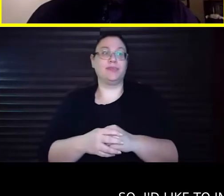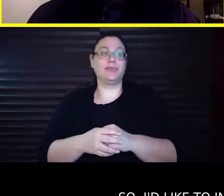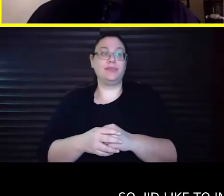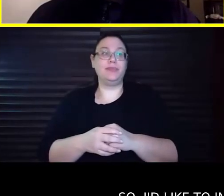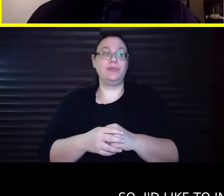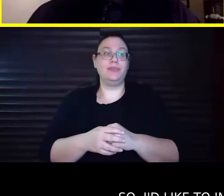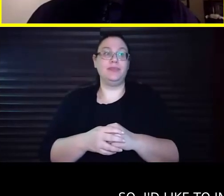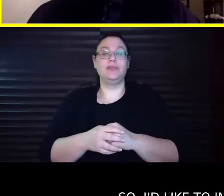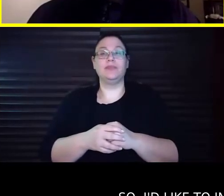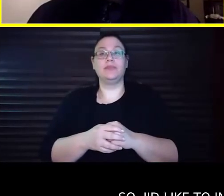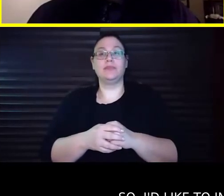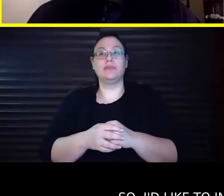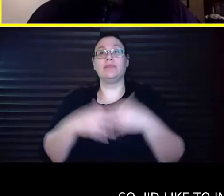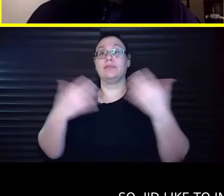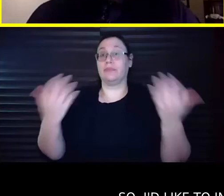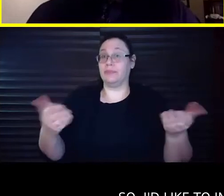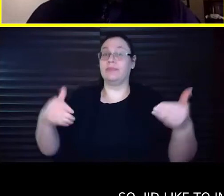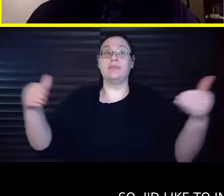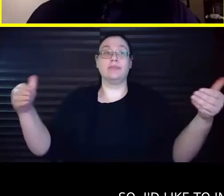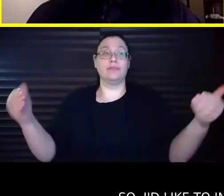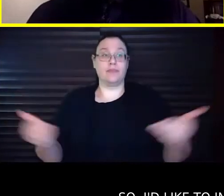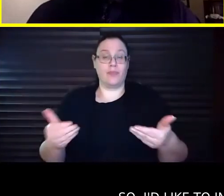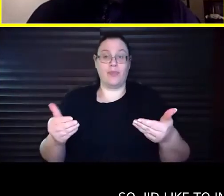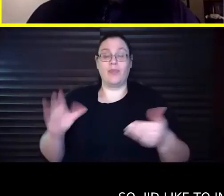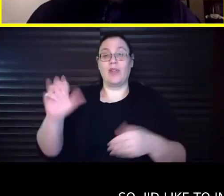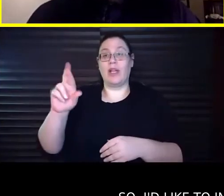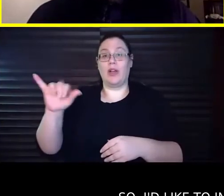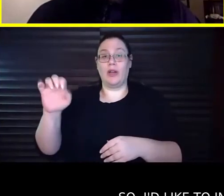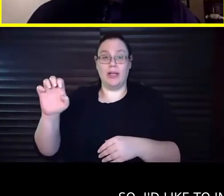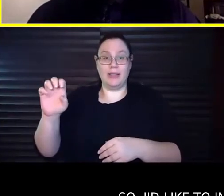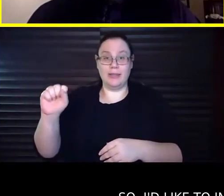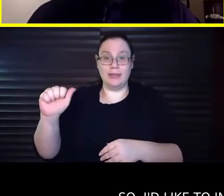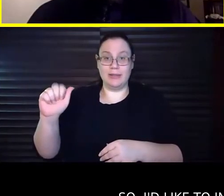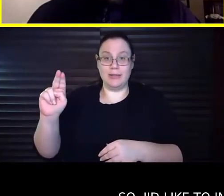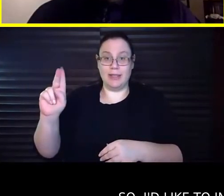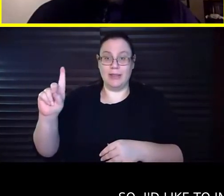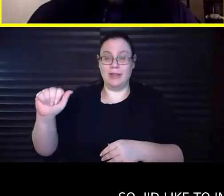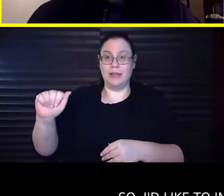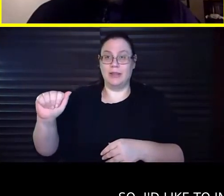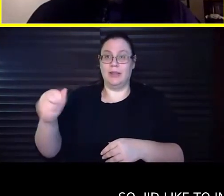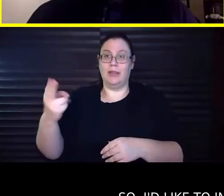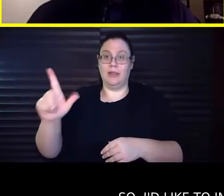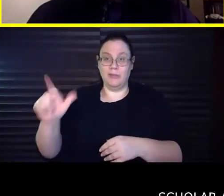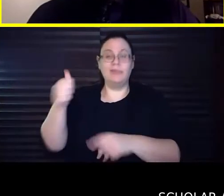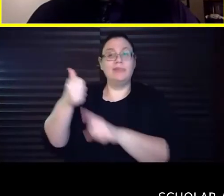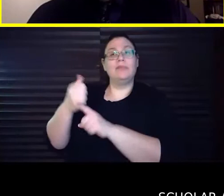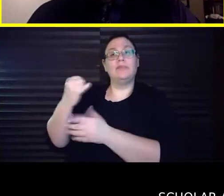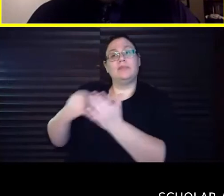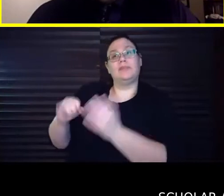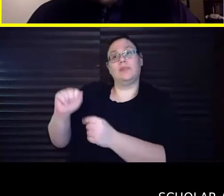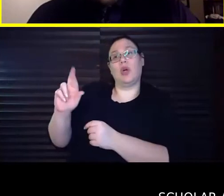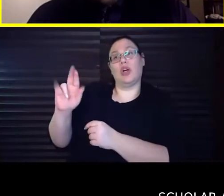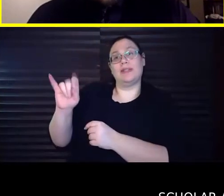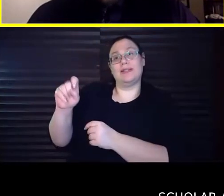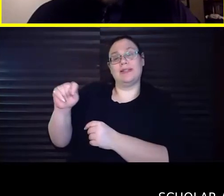So I'd like to introduce Carrie Sandahl, who is an artist and